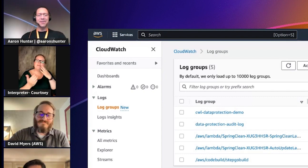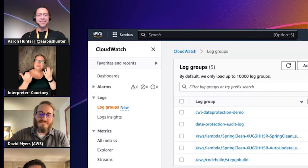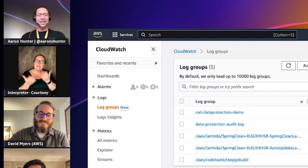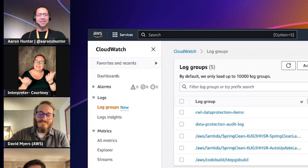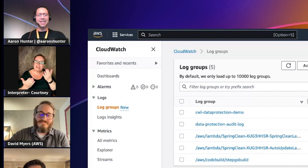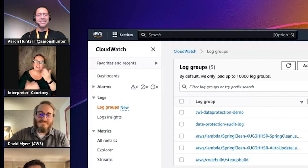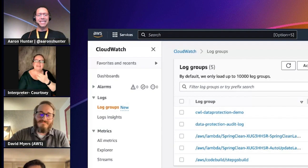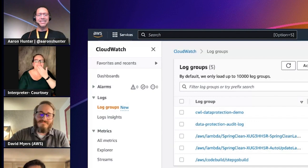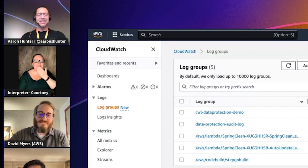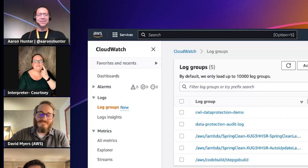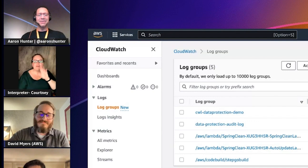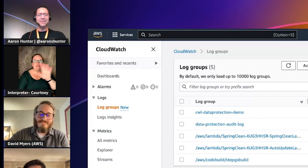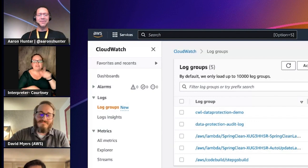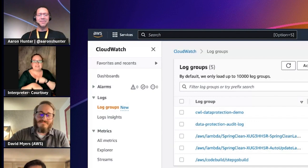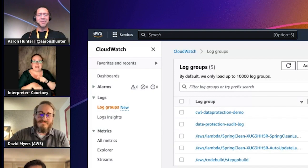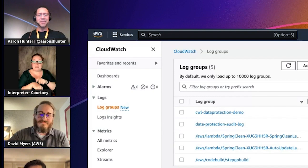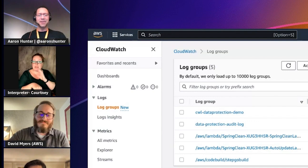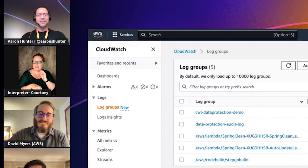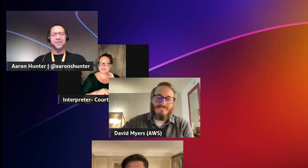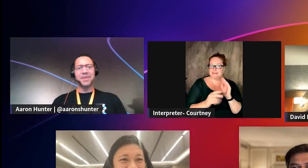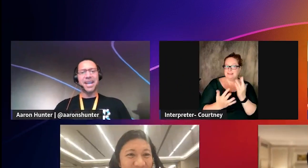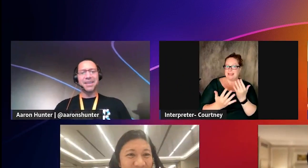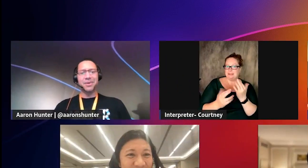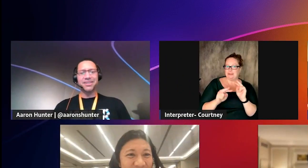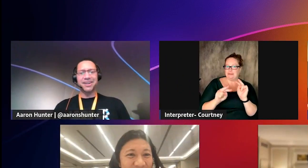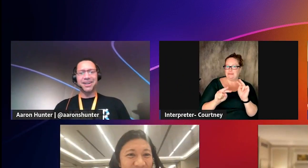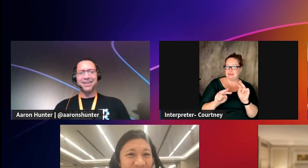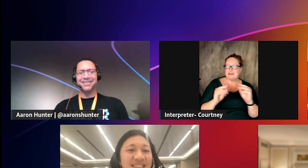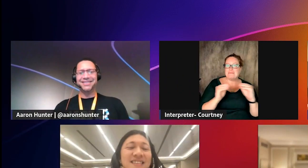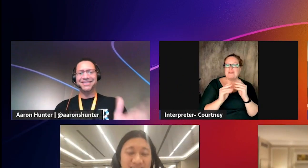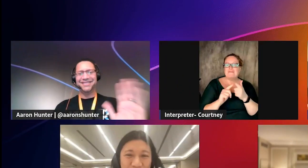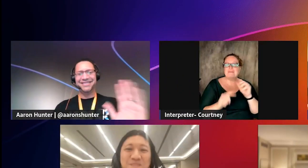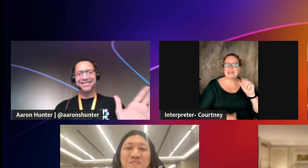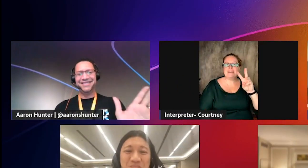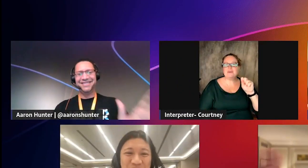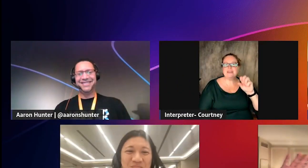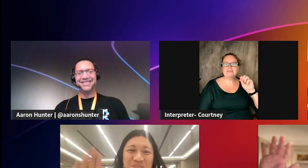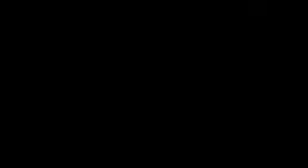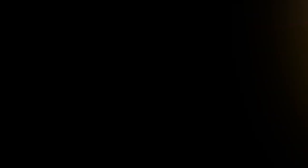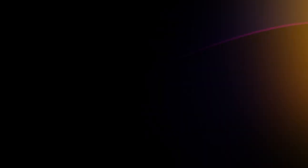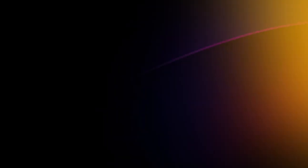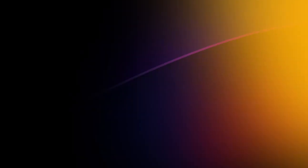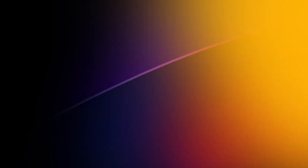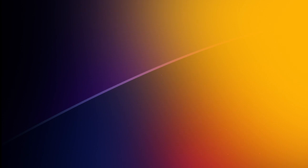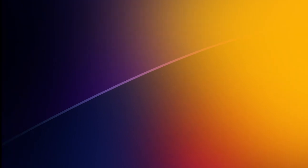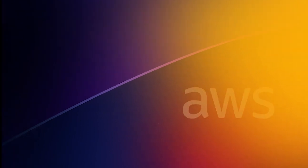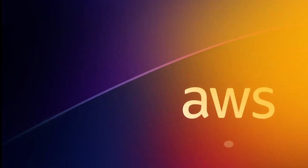for your time, and stay tuned for more from AWS On Air. Yep. Thanks everyone.